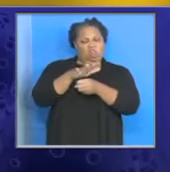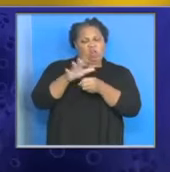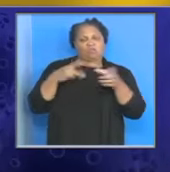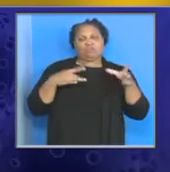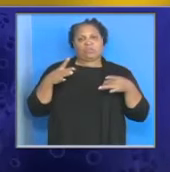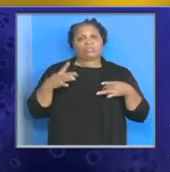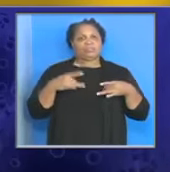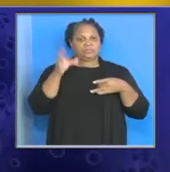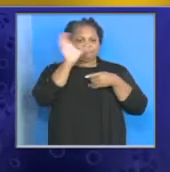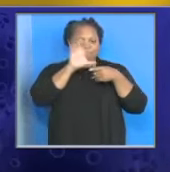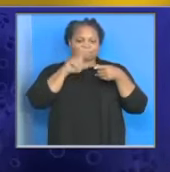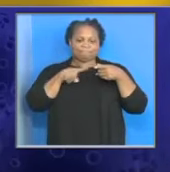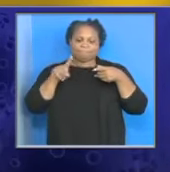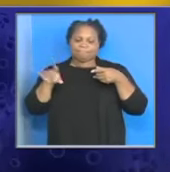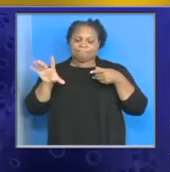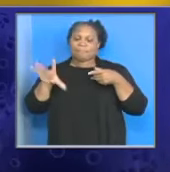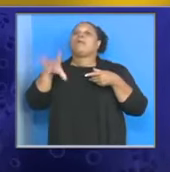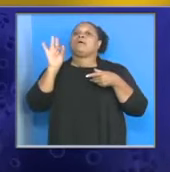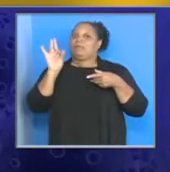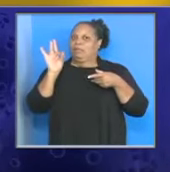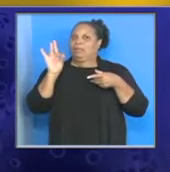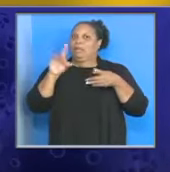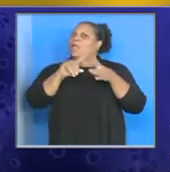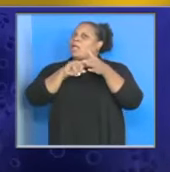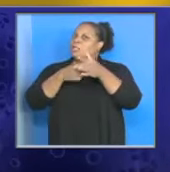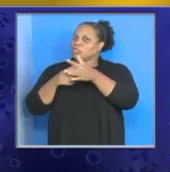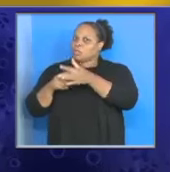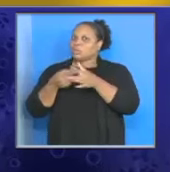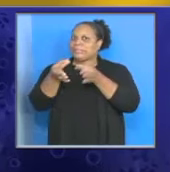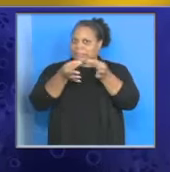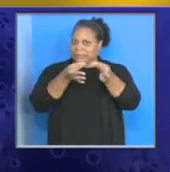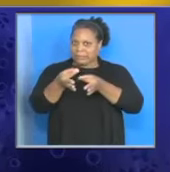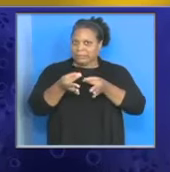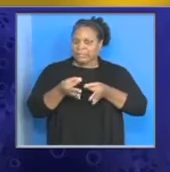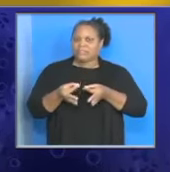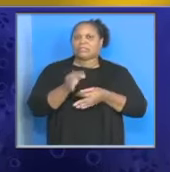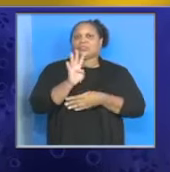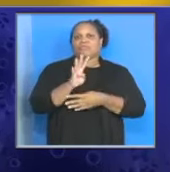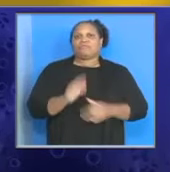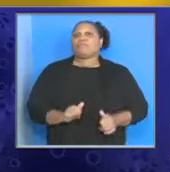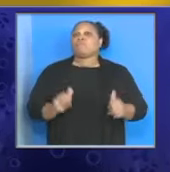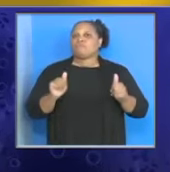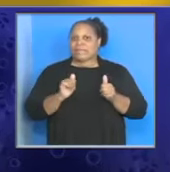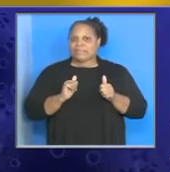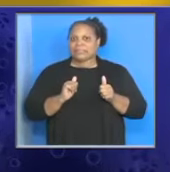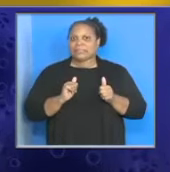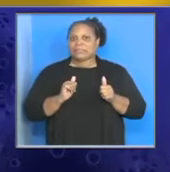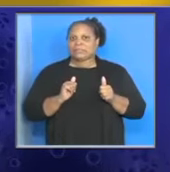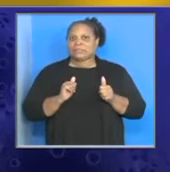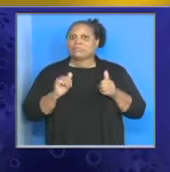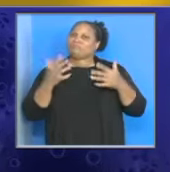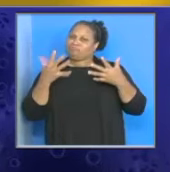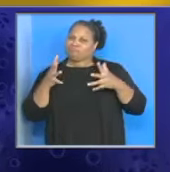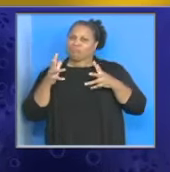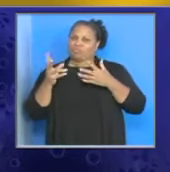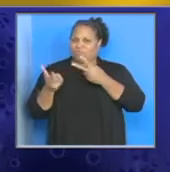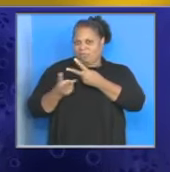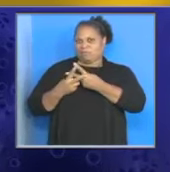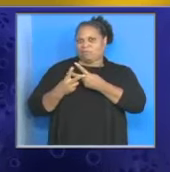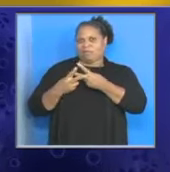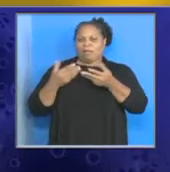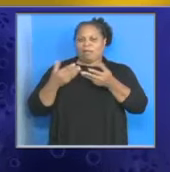with known contact or sources. With the details are as follows. 4 residents who were already under quarantine